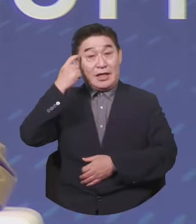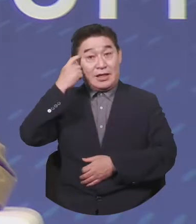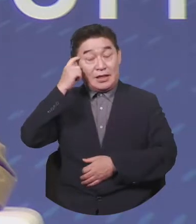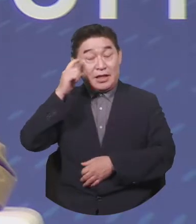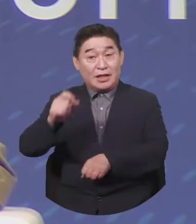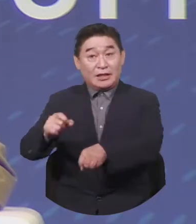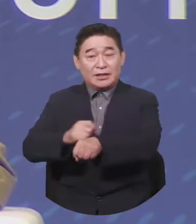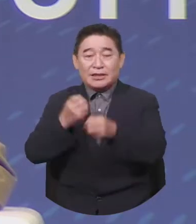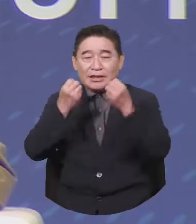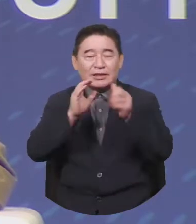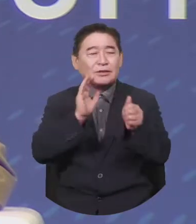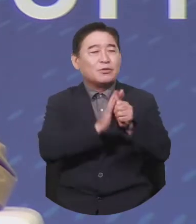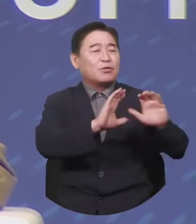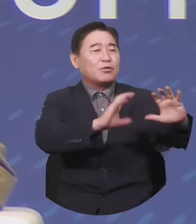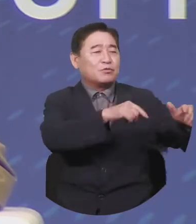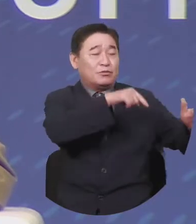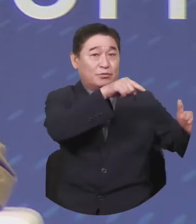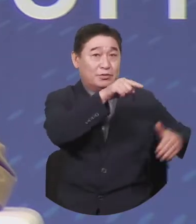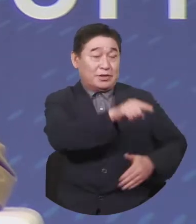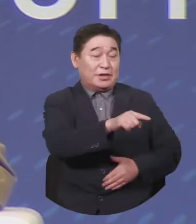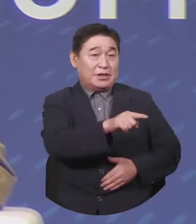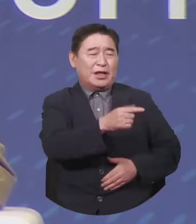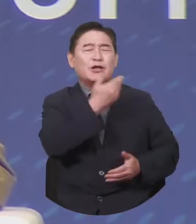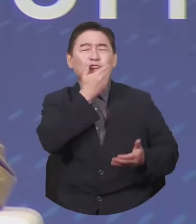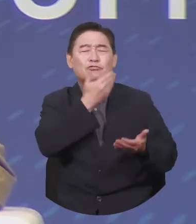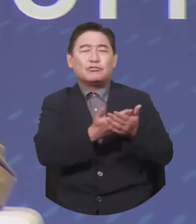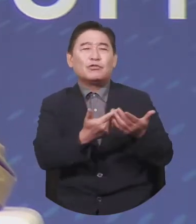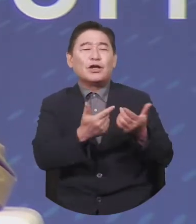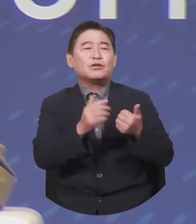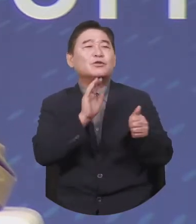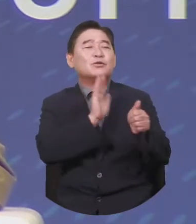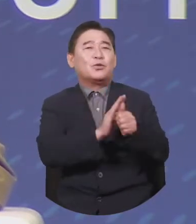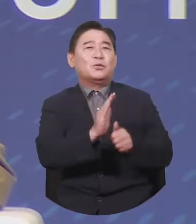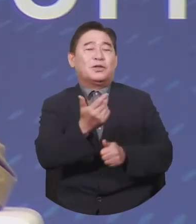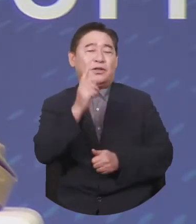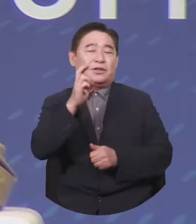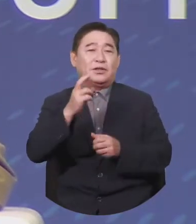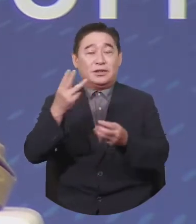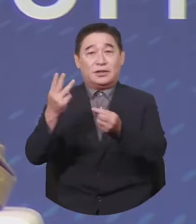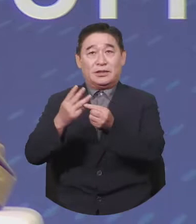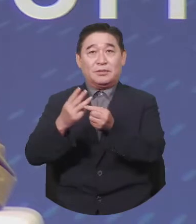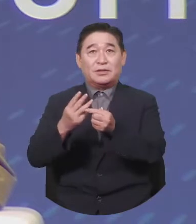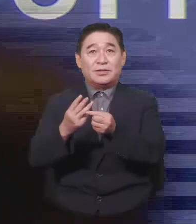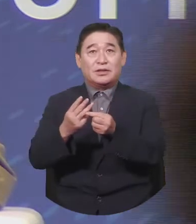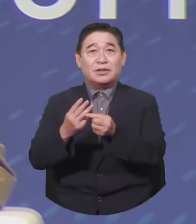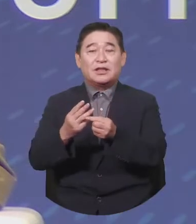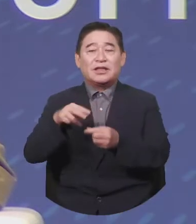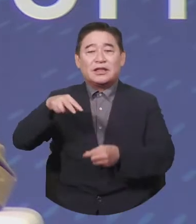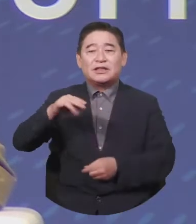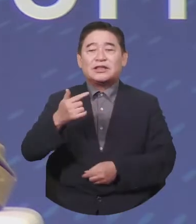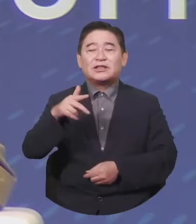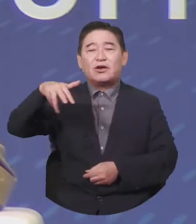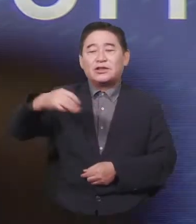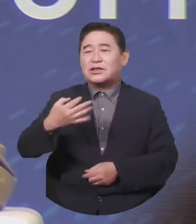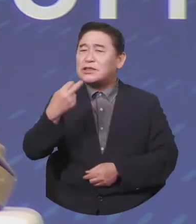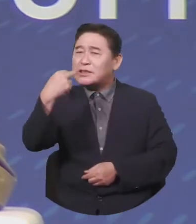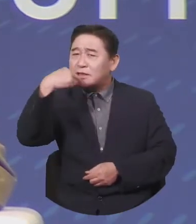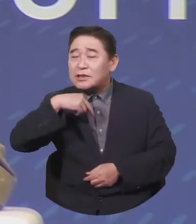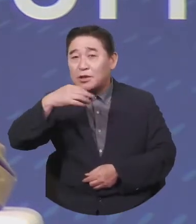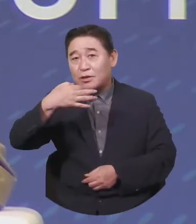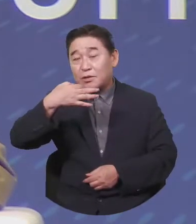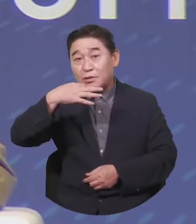donors. And third one, some synergy effects between the profit organization and private